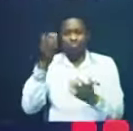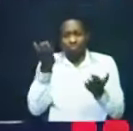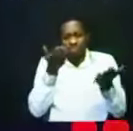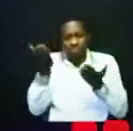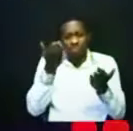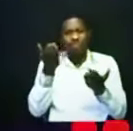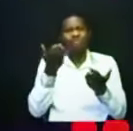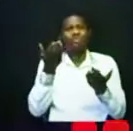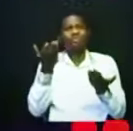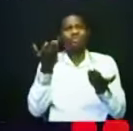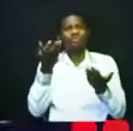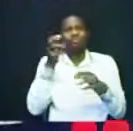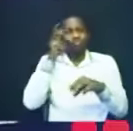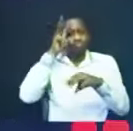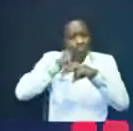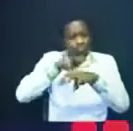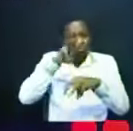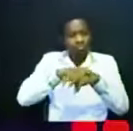reward.